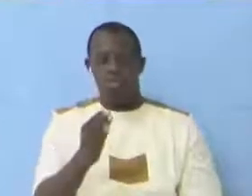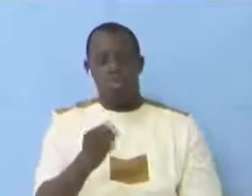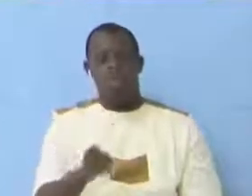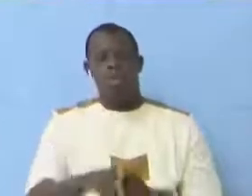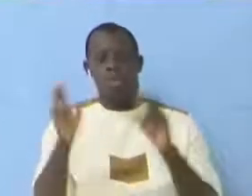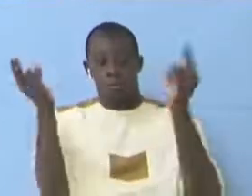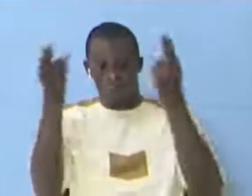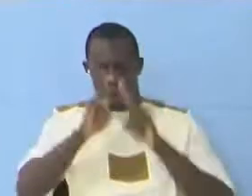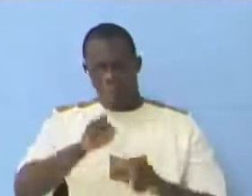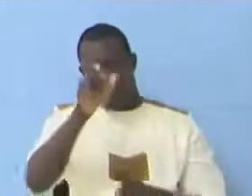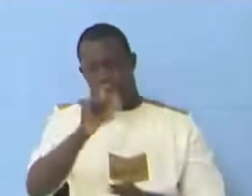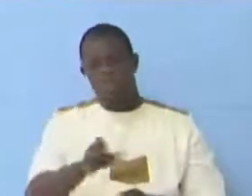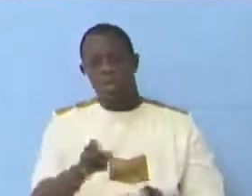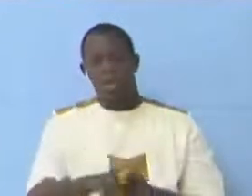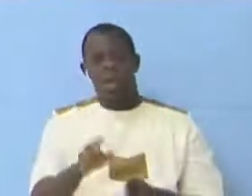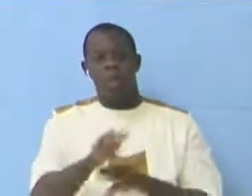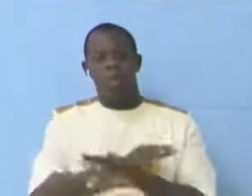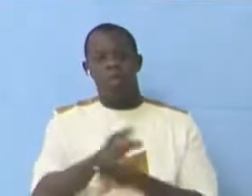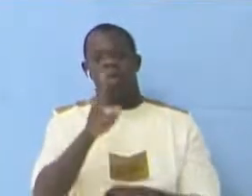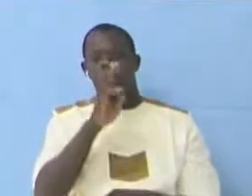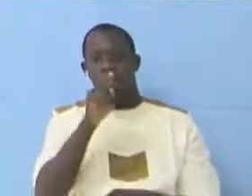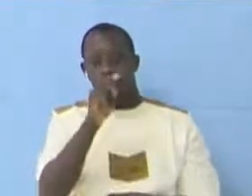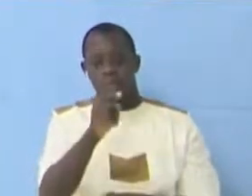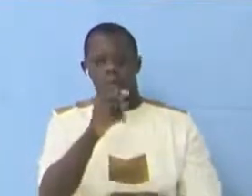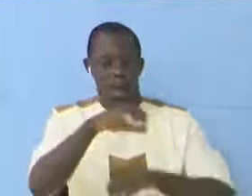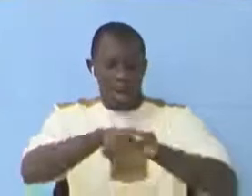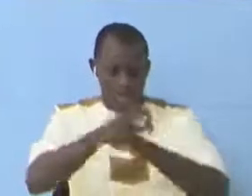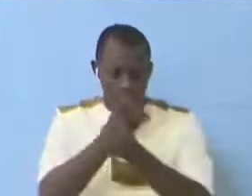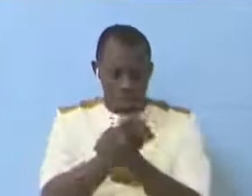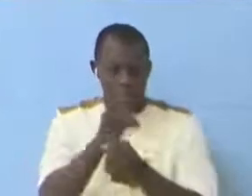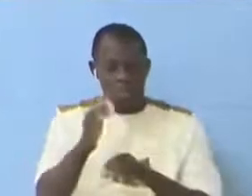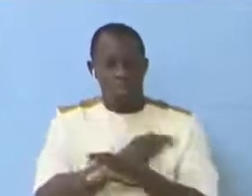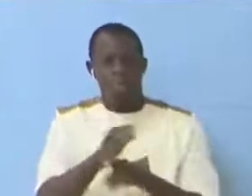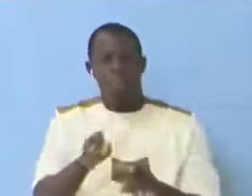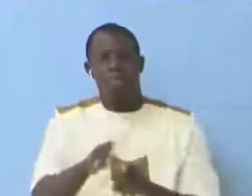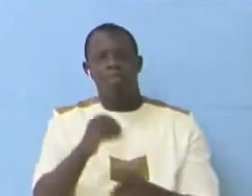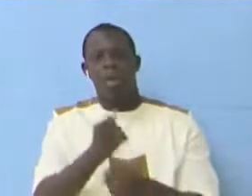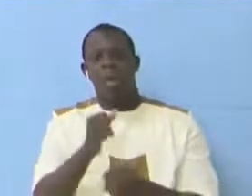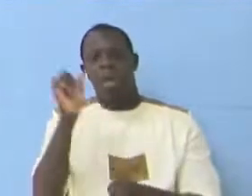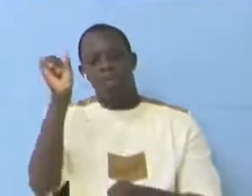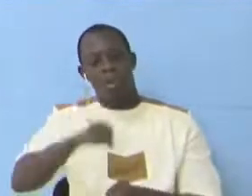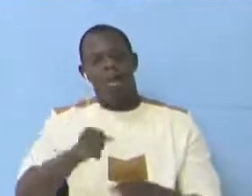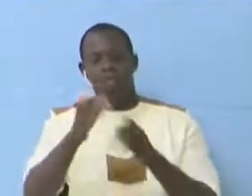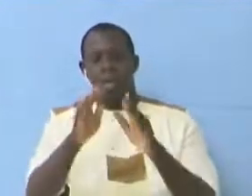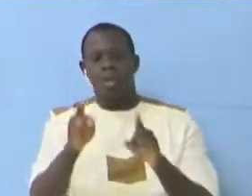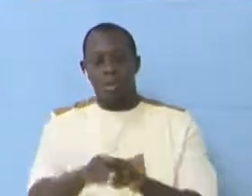were arrested with, in the first instance, were badly framed and